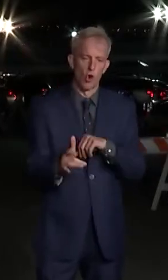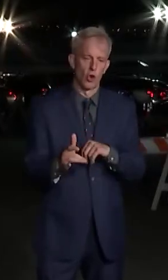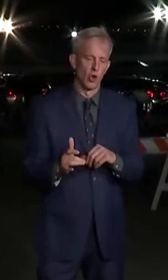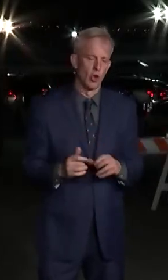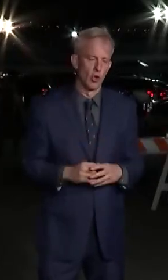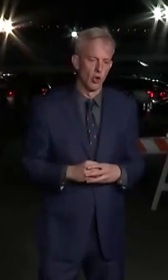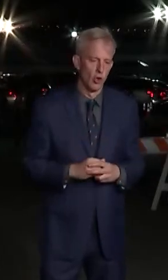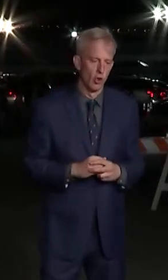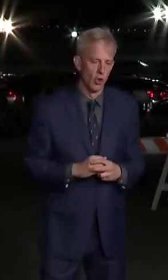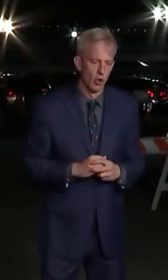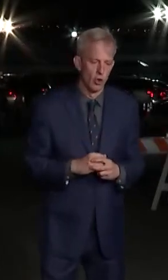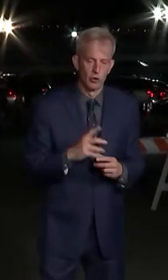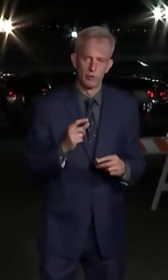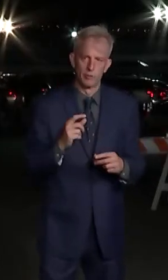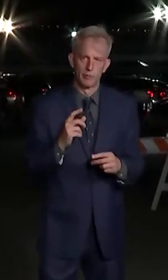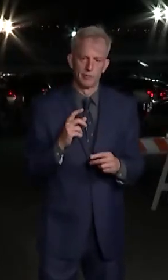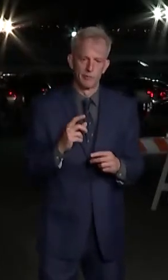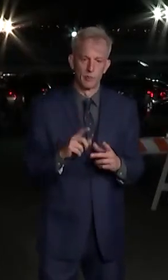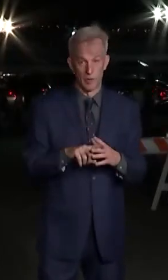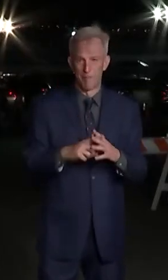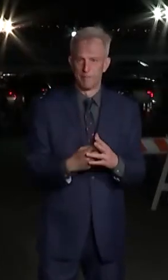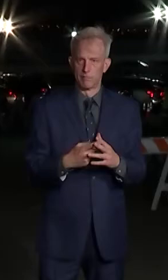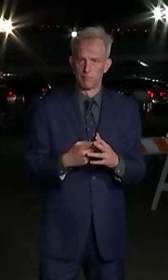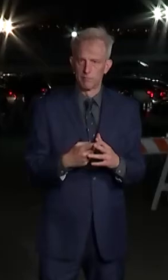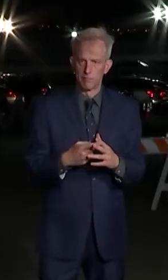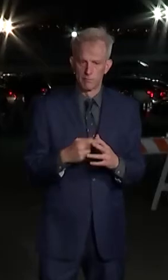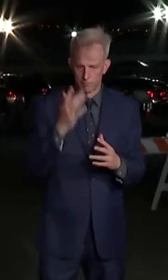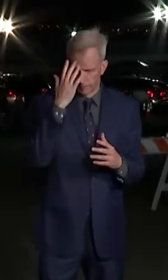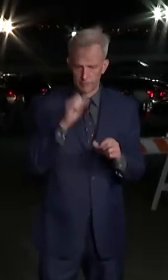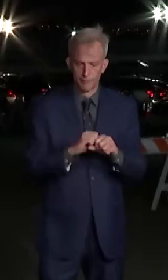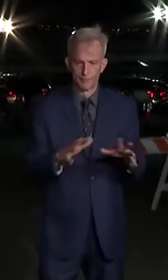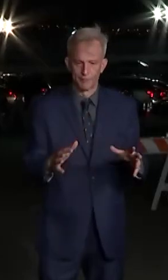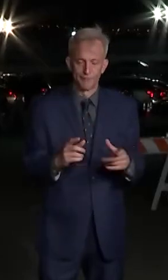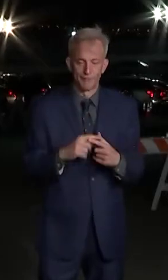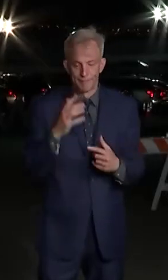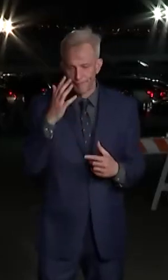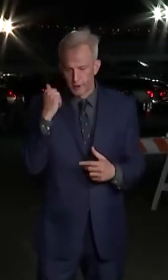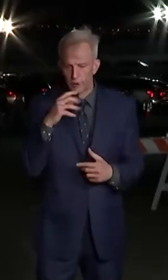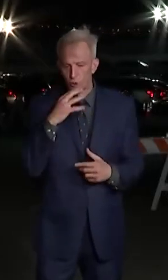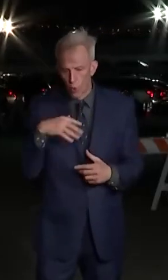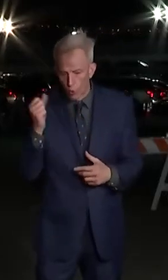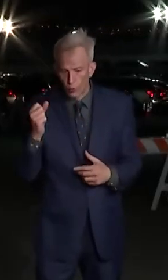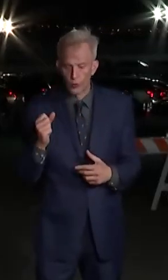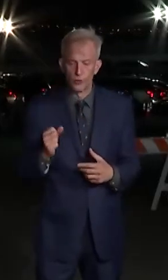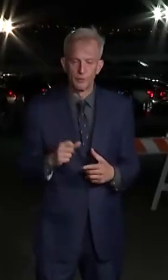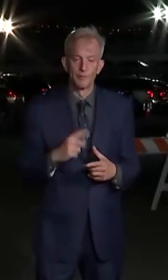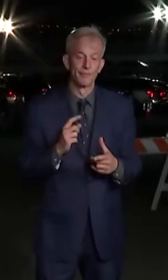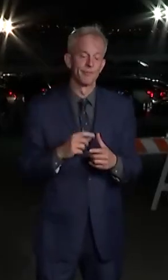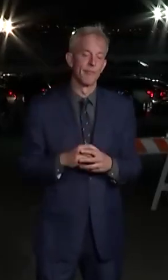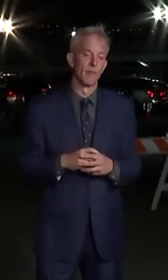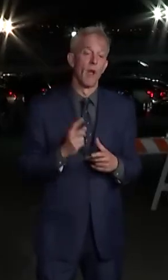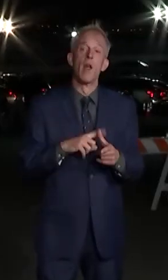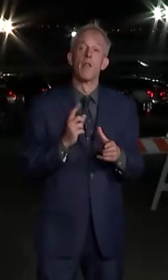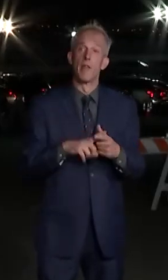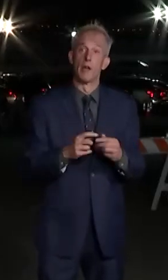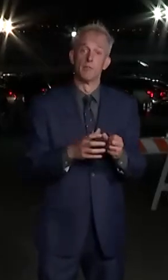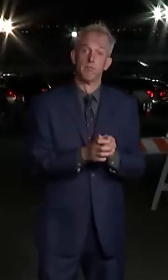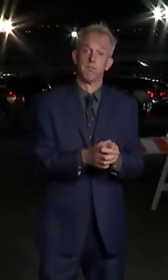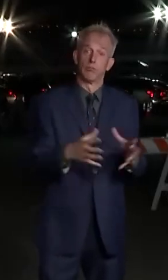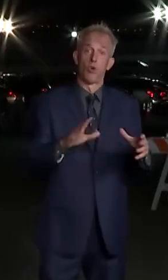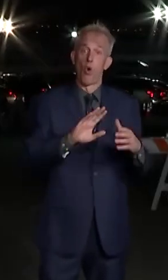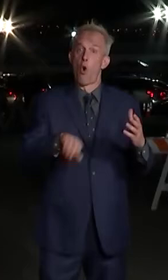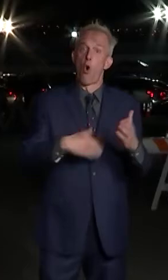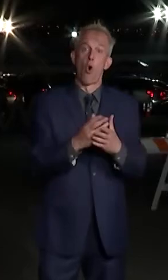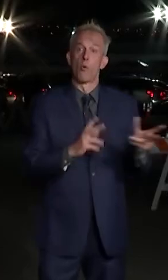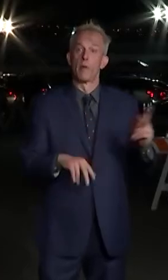are the sickest and at greatest risk because of their age as well. But then when it was expanded to all 65 and over, we became, I think, the first mass site to do